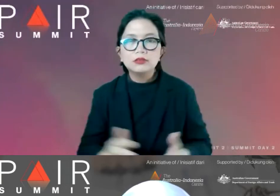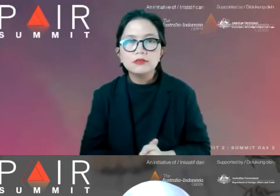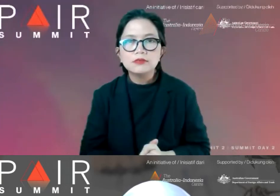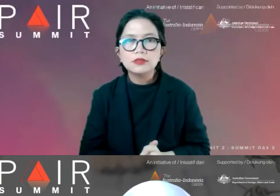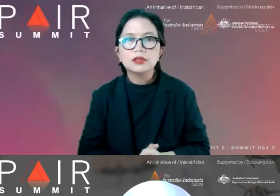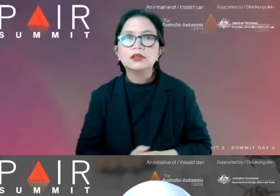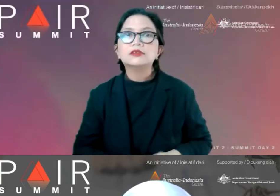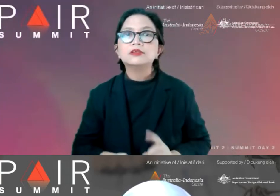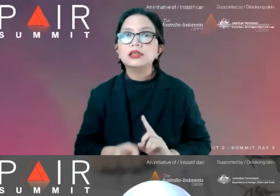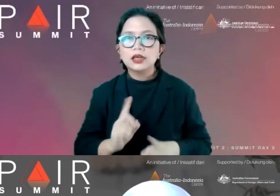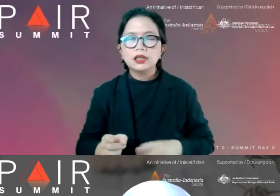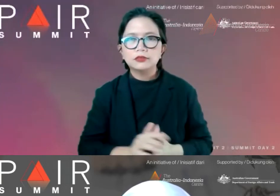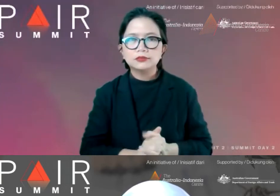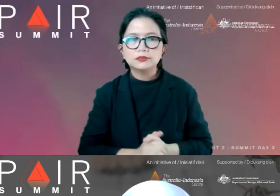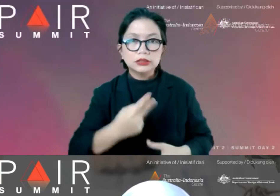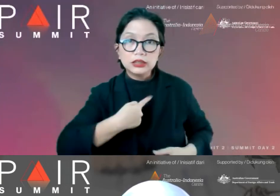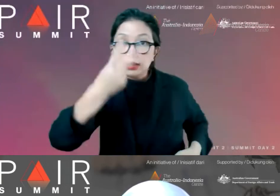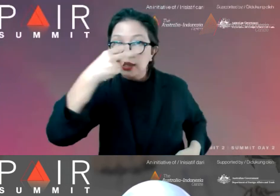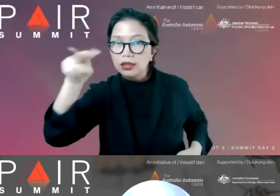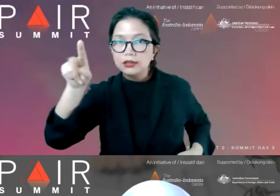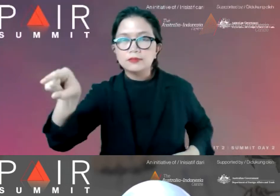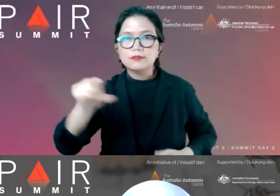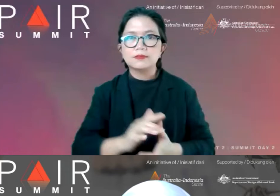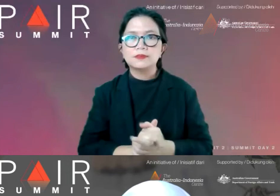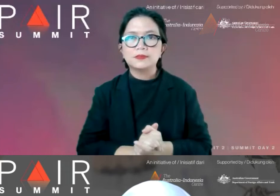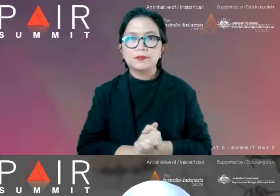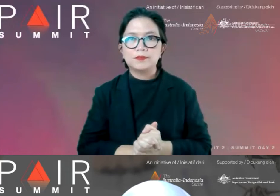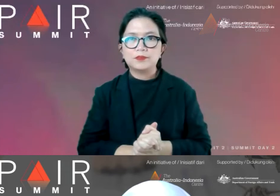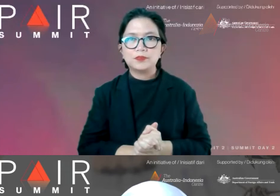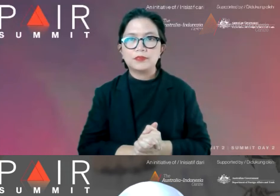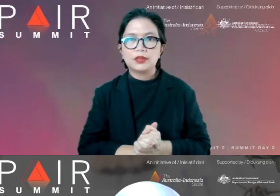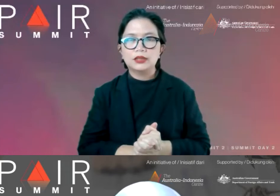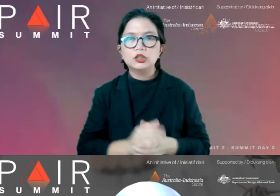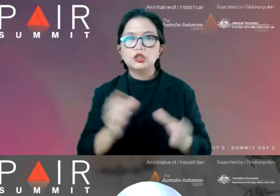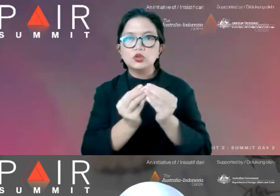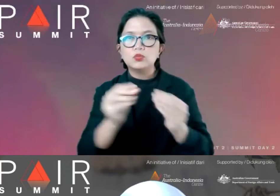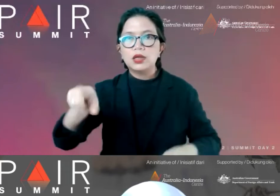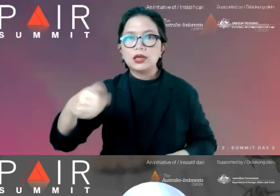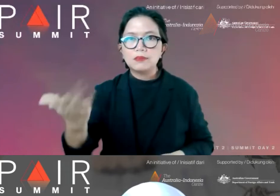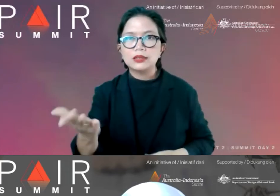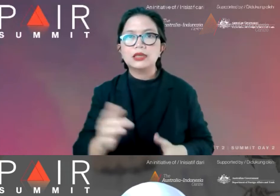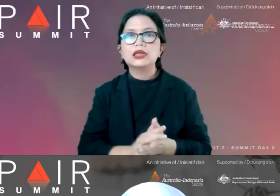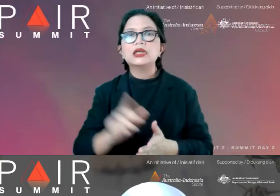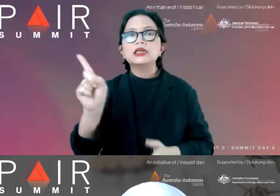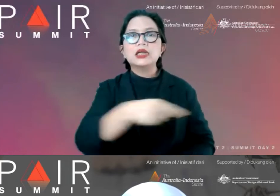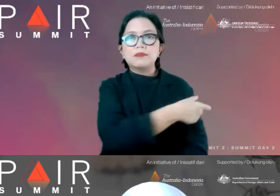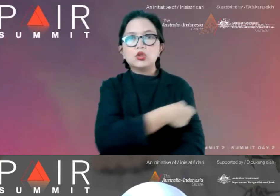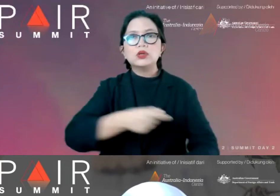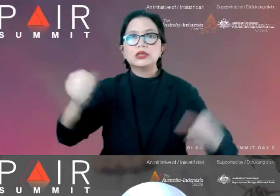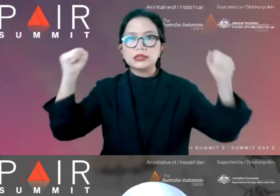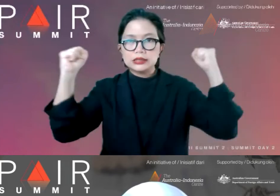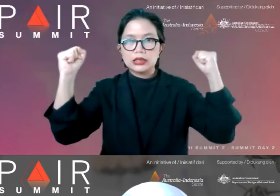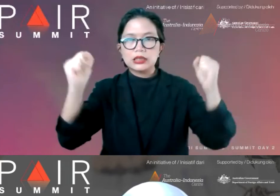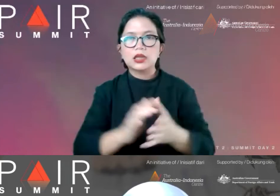casualties from the healthcare workers, every single casualty for healthcare workers, actually it reduces the ratio or makes the ratio actually